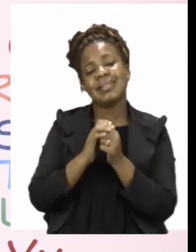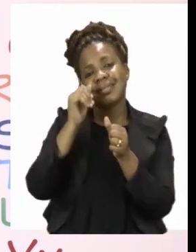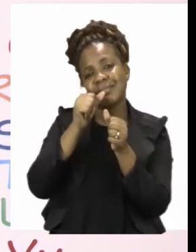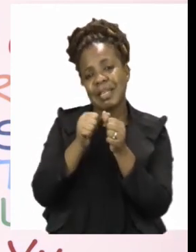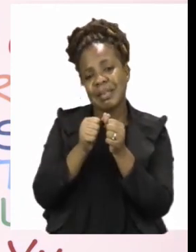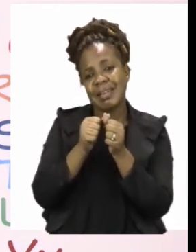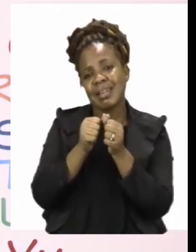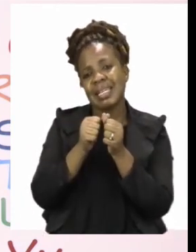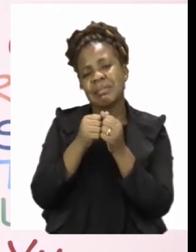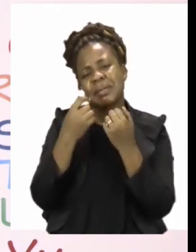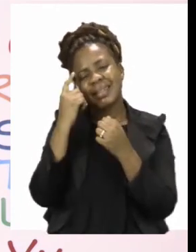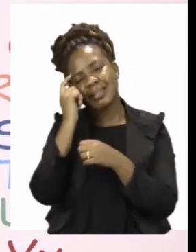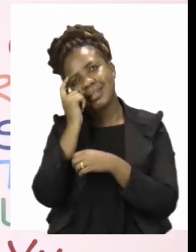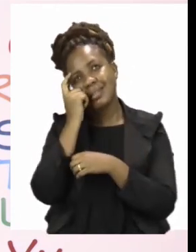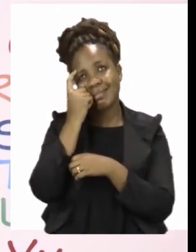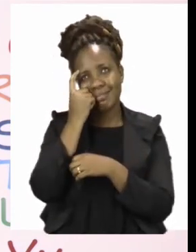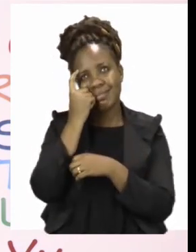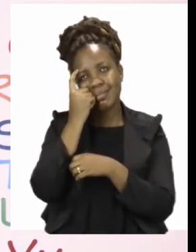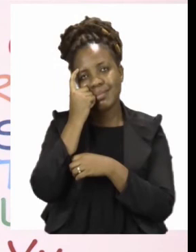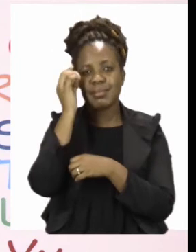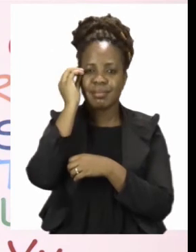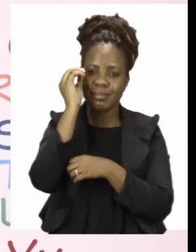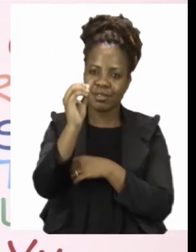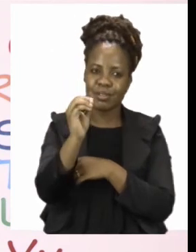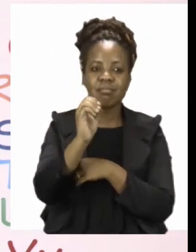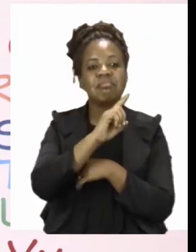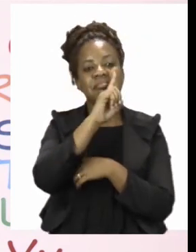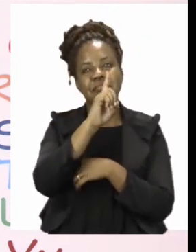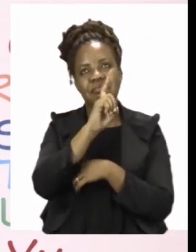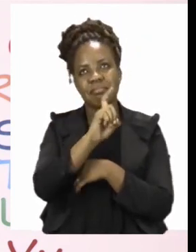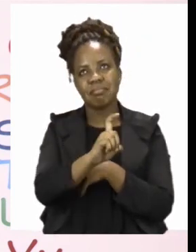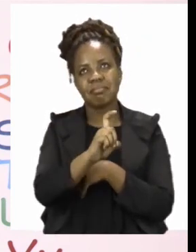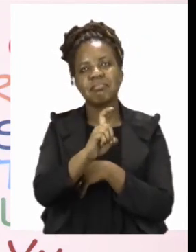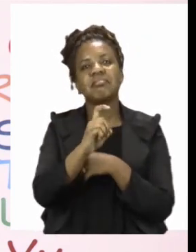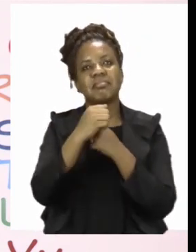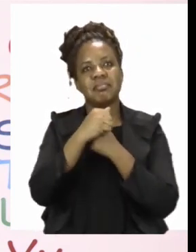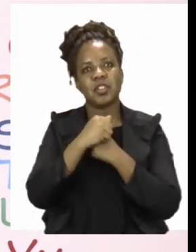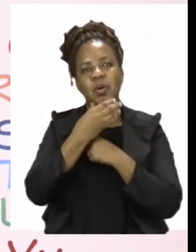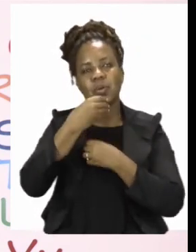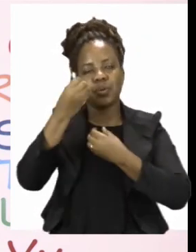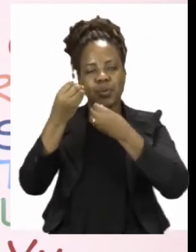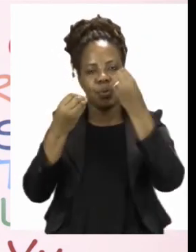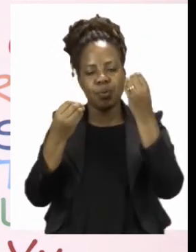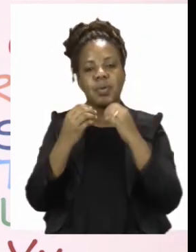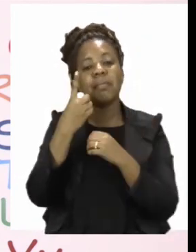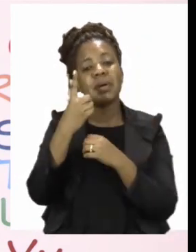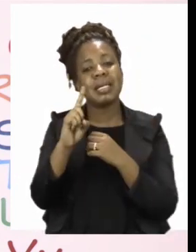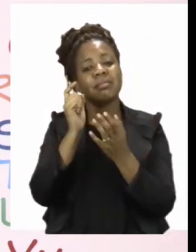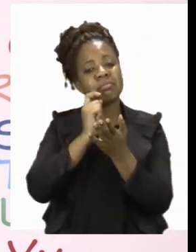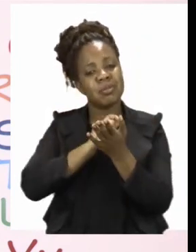hop. Let me do it properly on the board. This one is our hop. So this is one